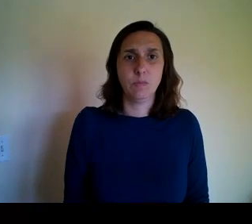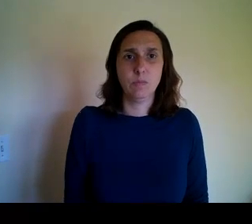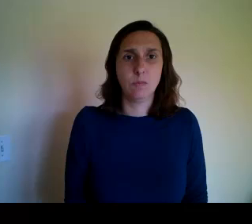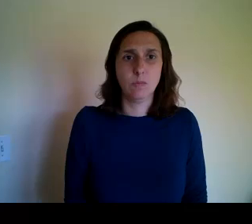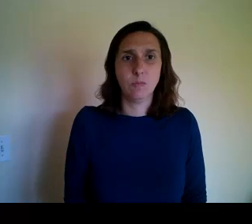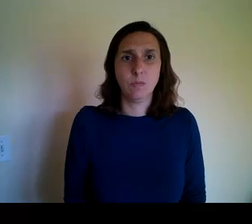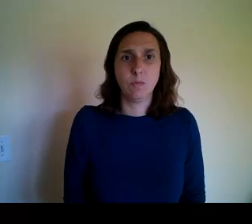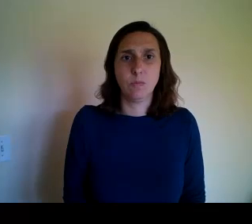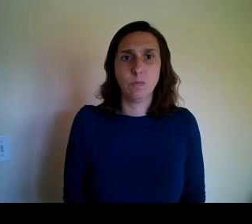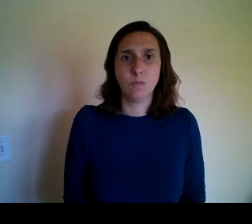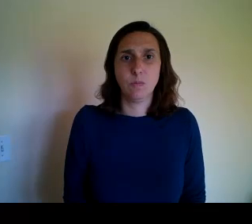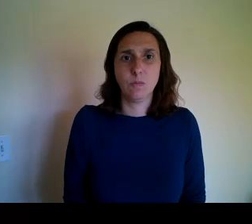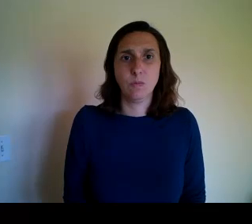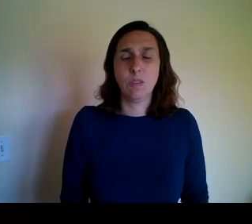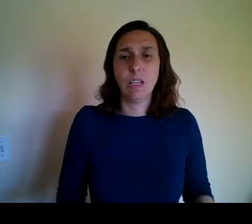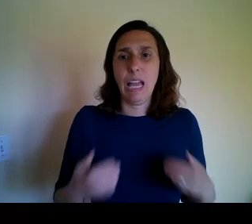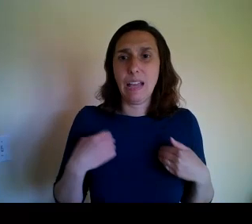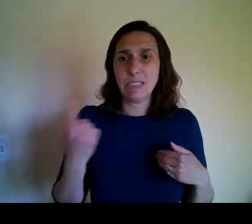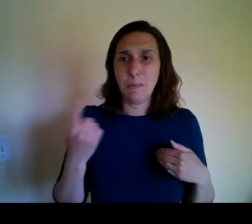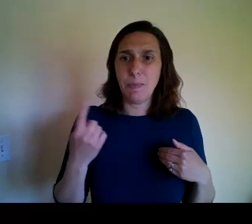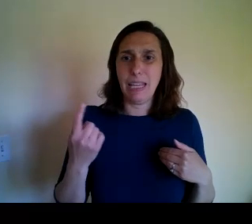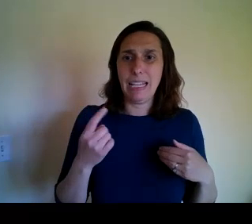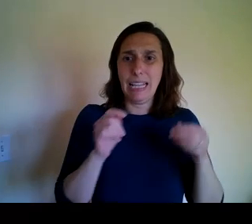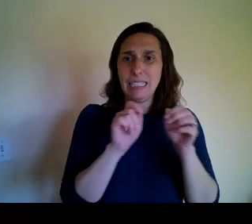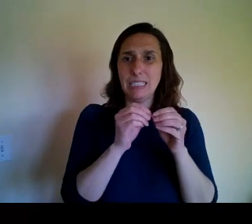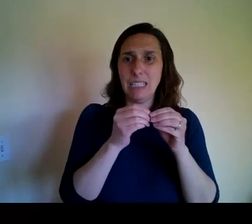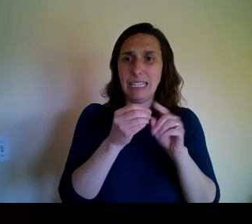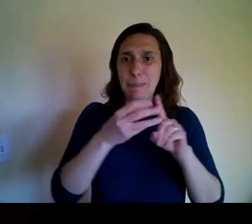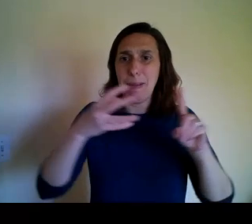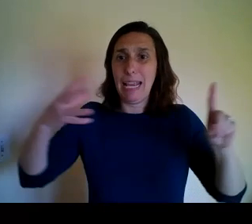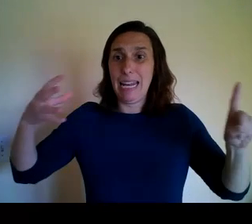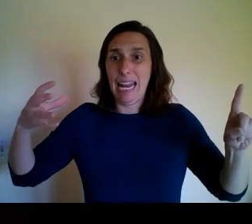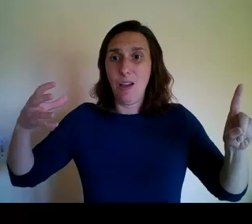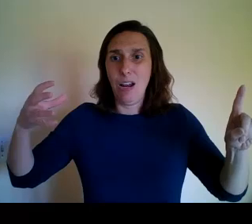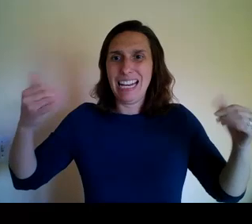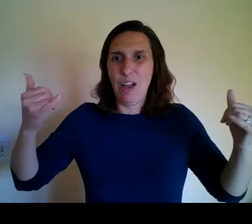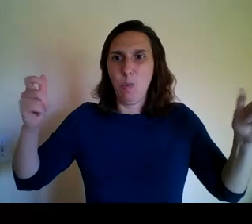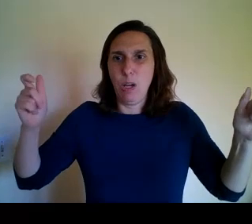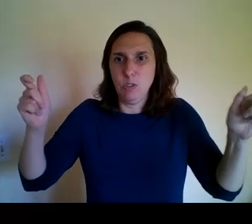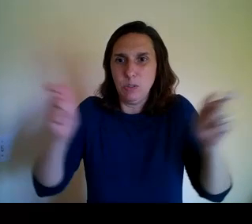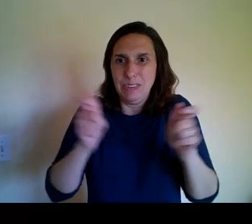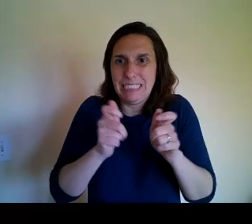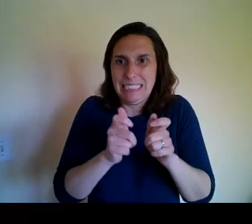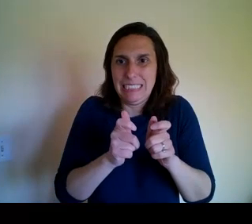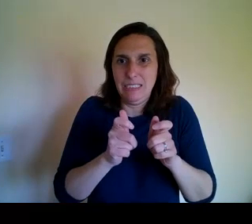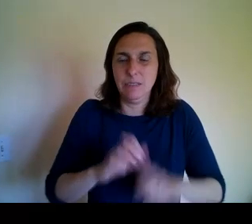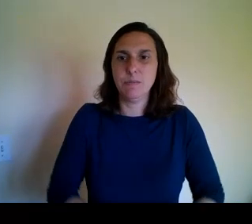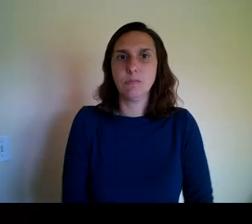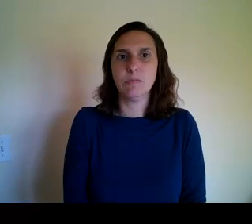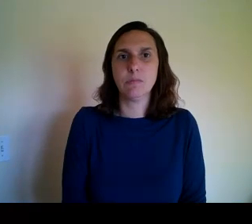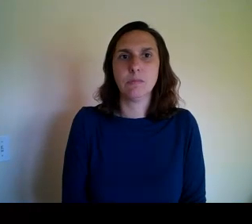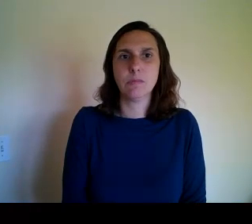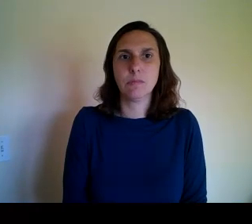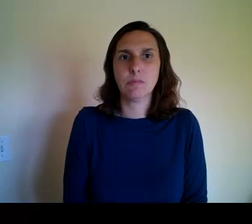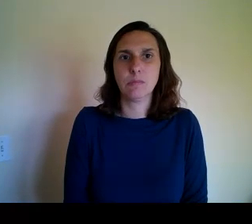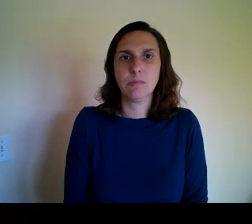So I have something that's somewhat expanded out, and I want to condense it down. I want to make it smaller.